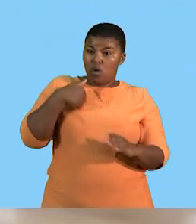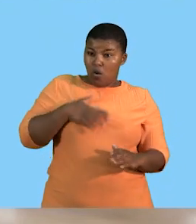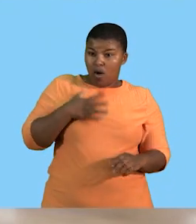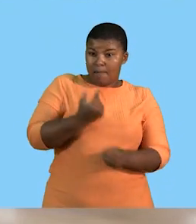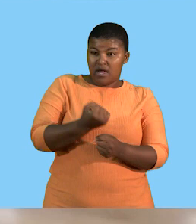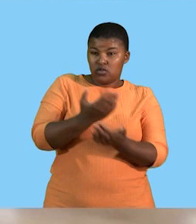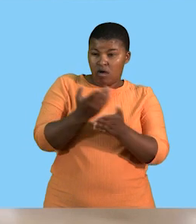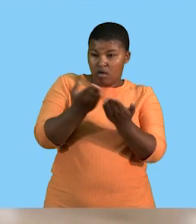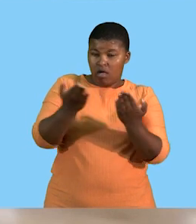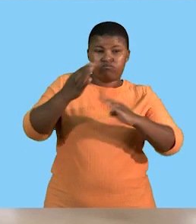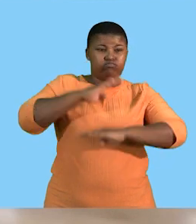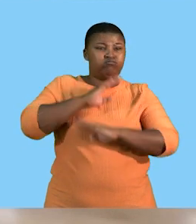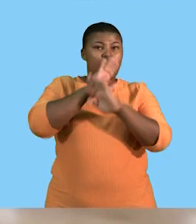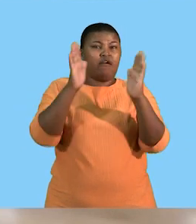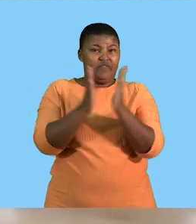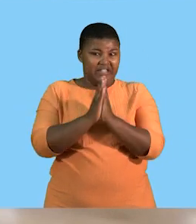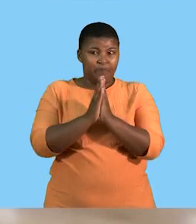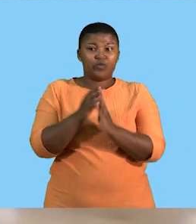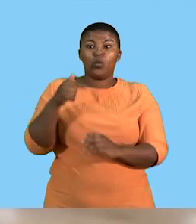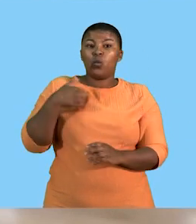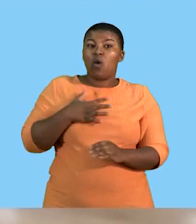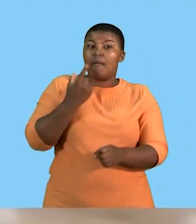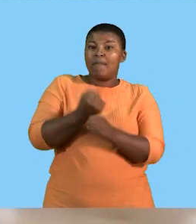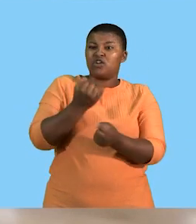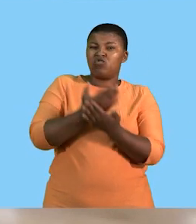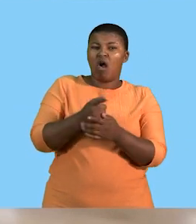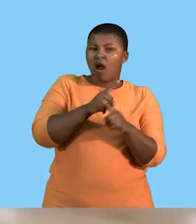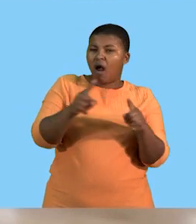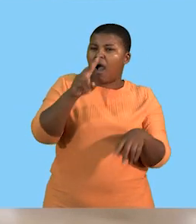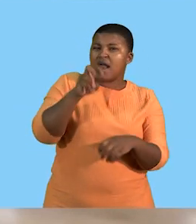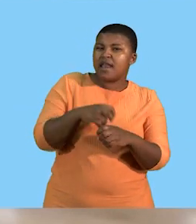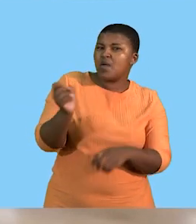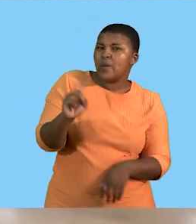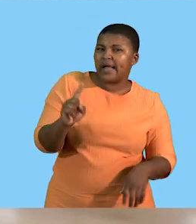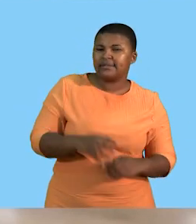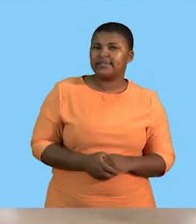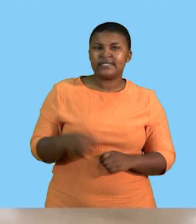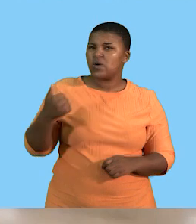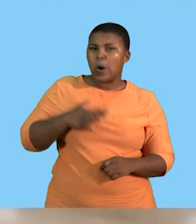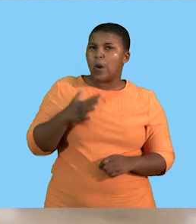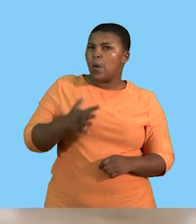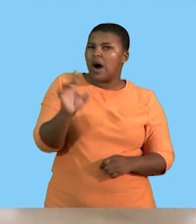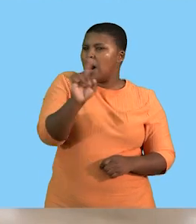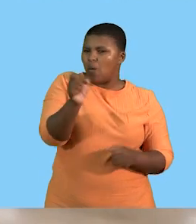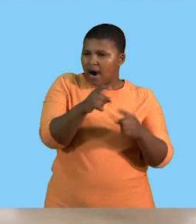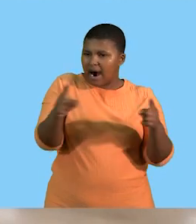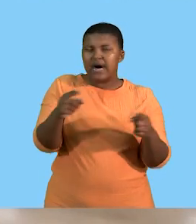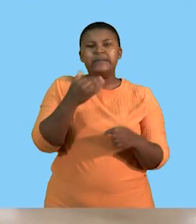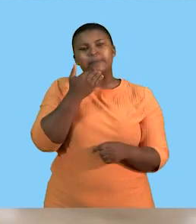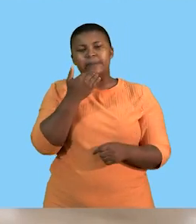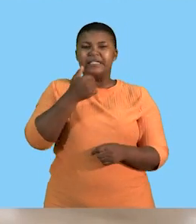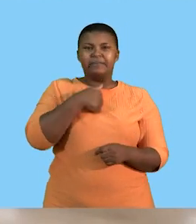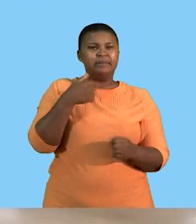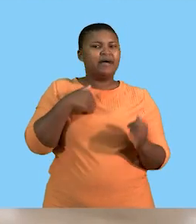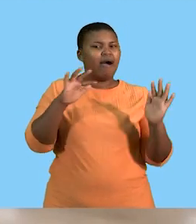satisfy. We want to know what they want from our product. What is their needs? What is their wants? And how can